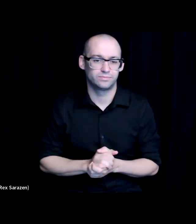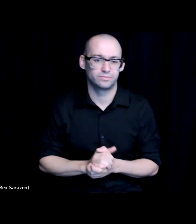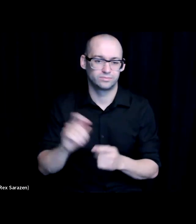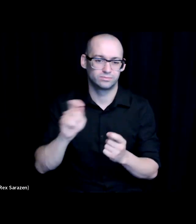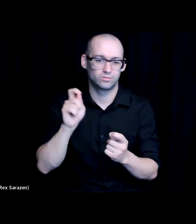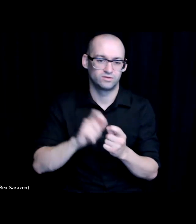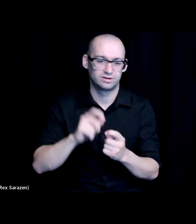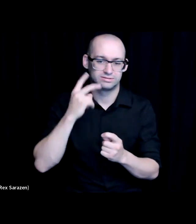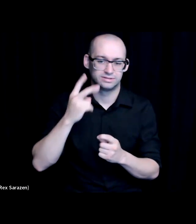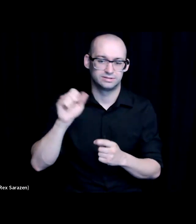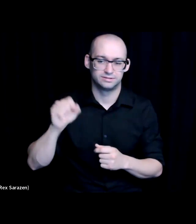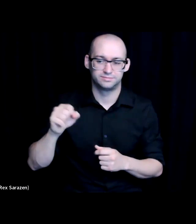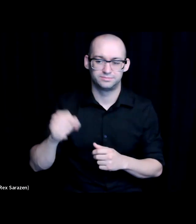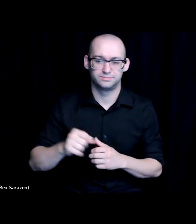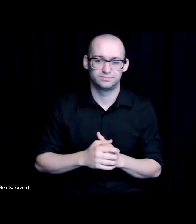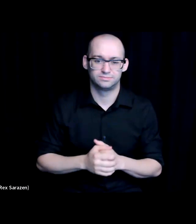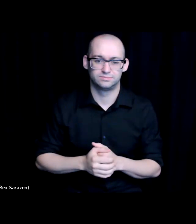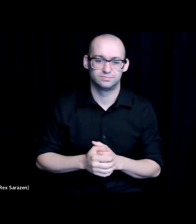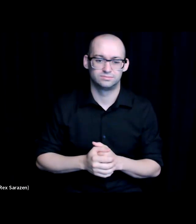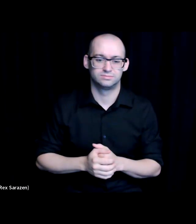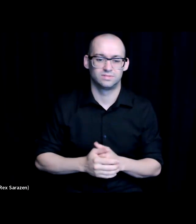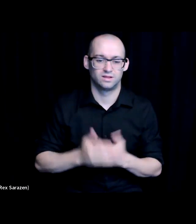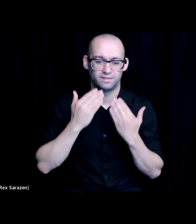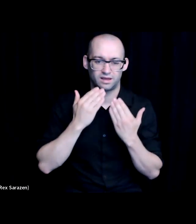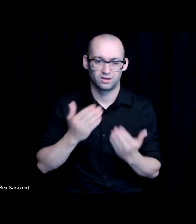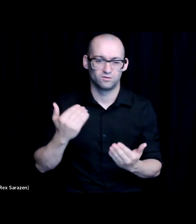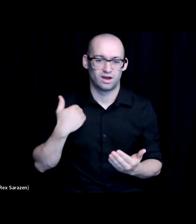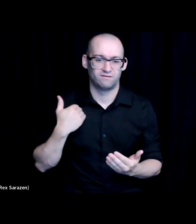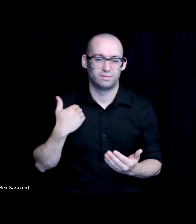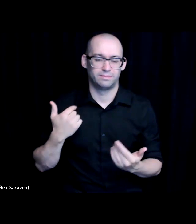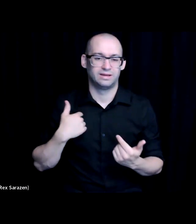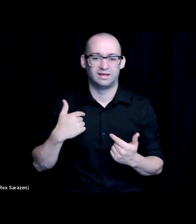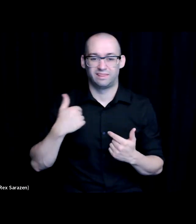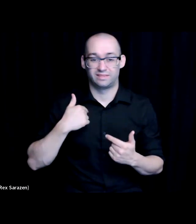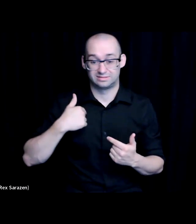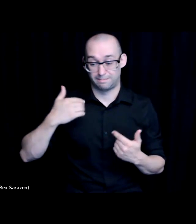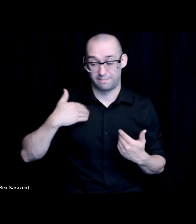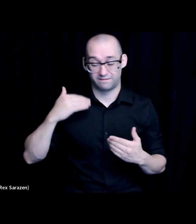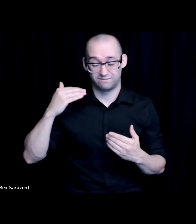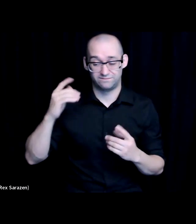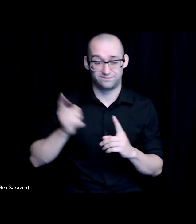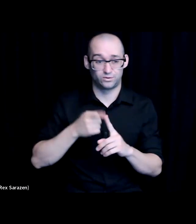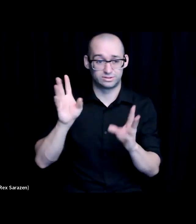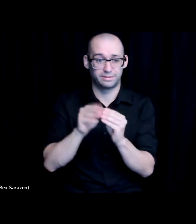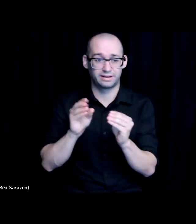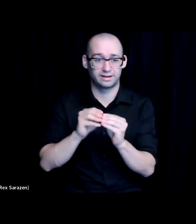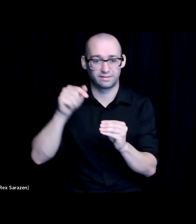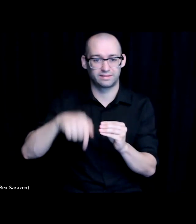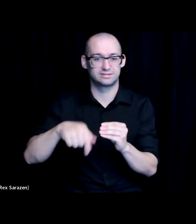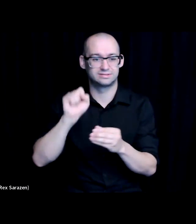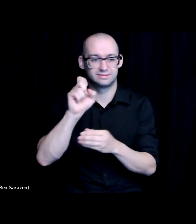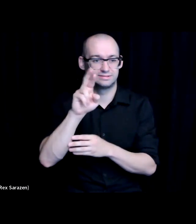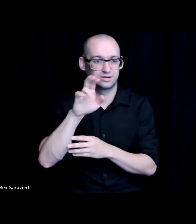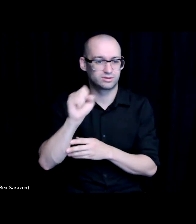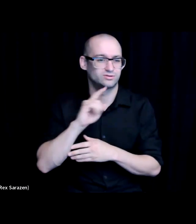Perfect. I see some nods. Thank you. Thank you so much for having me. And this is actually my first meeting of this series, so I really appreciate